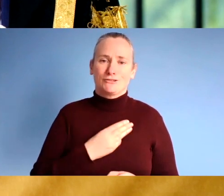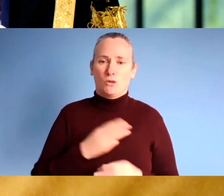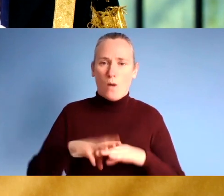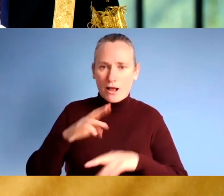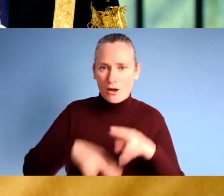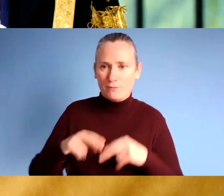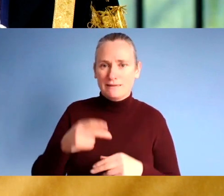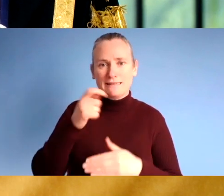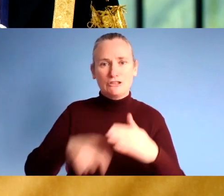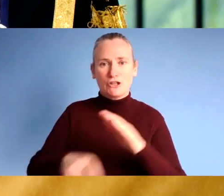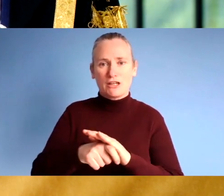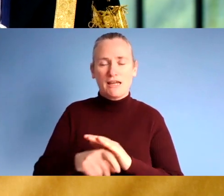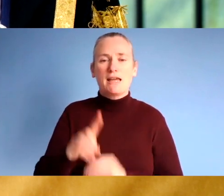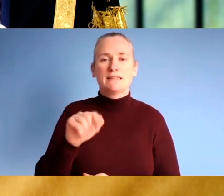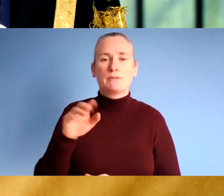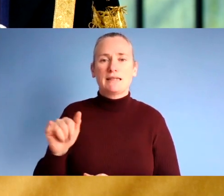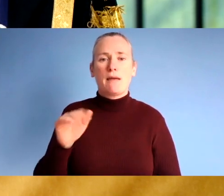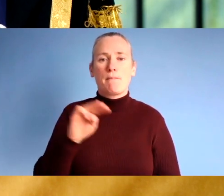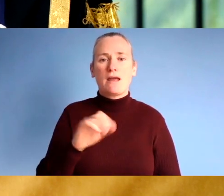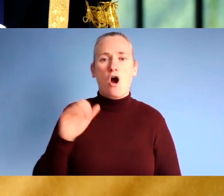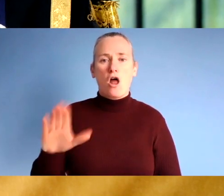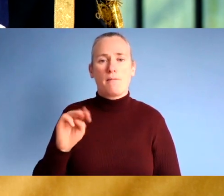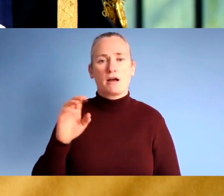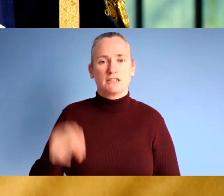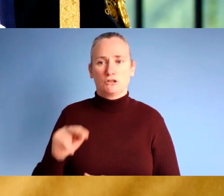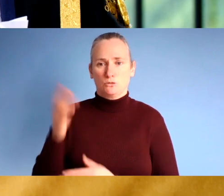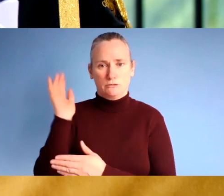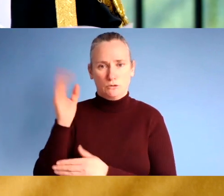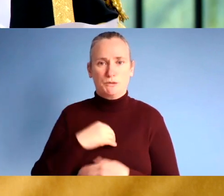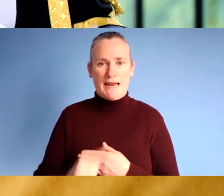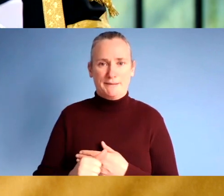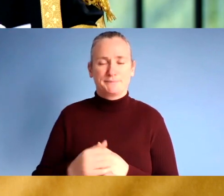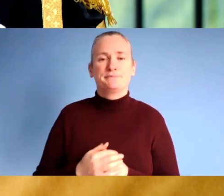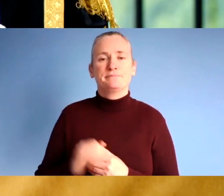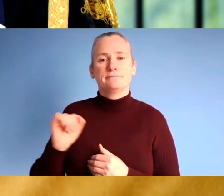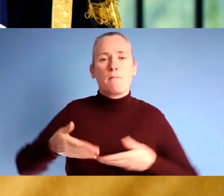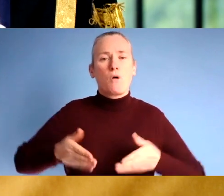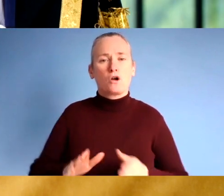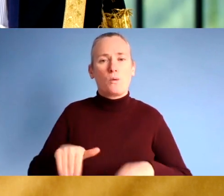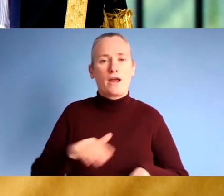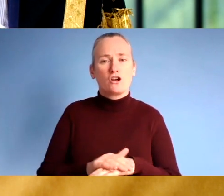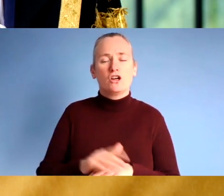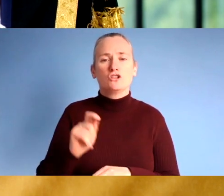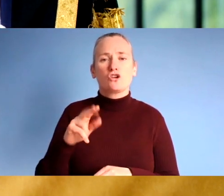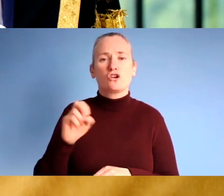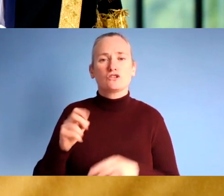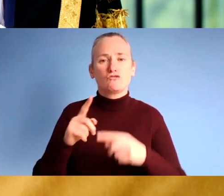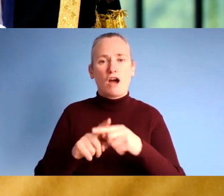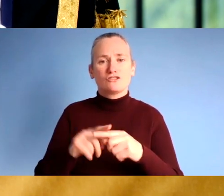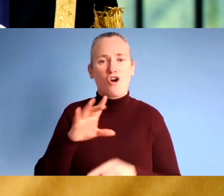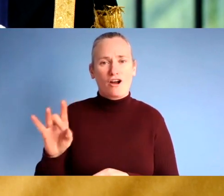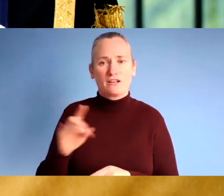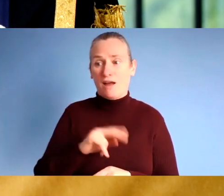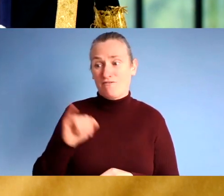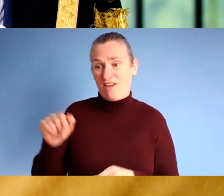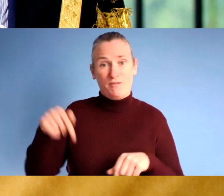to welcome An Taoiseach, Deputy Micheál Martin, to address you today. Micheál Martin was born in Turner's Cross, Cork, not very